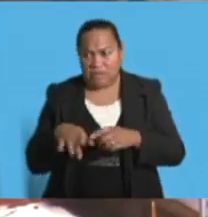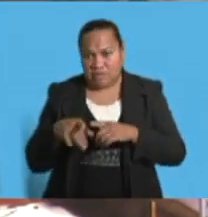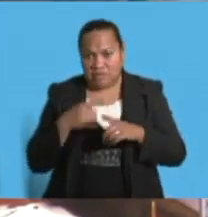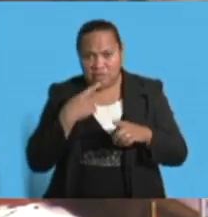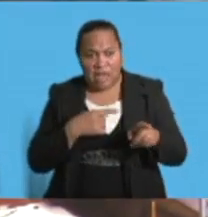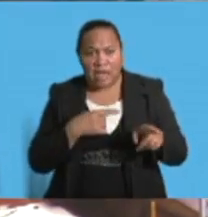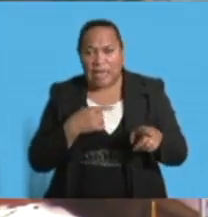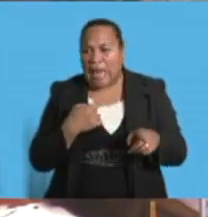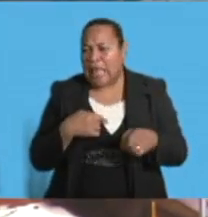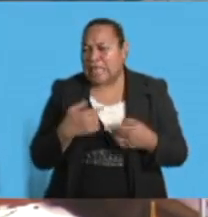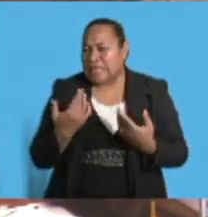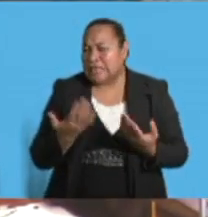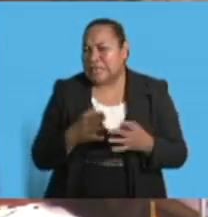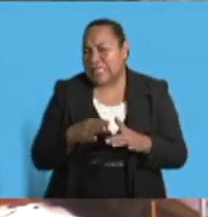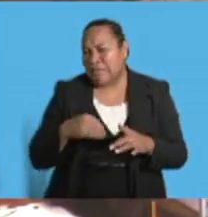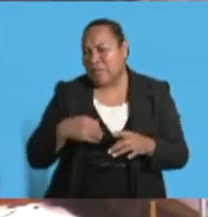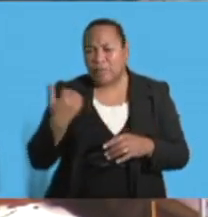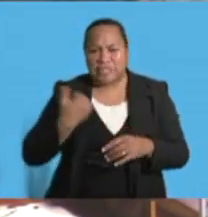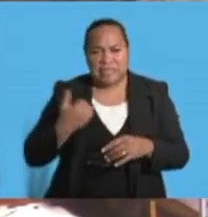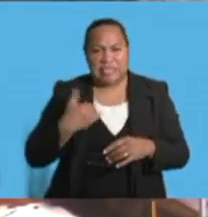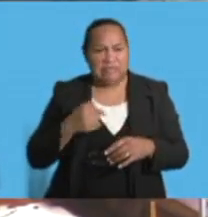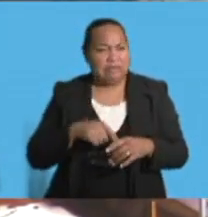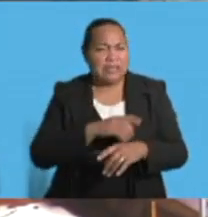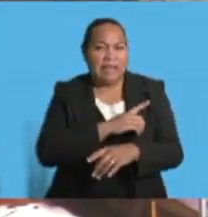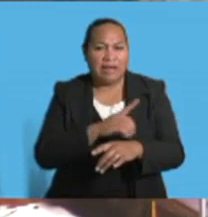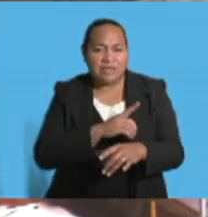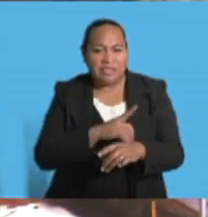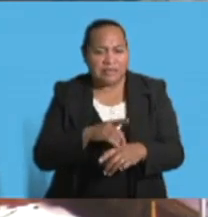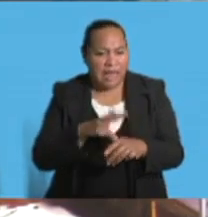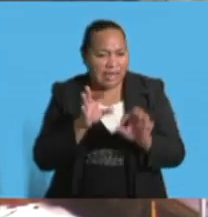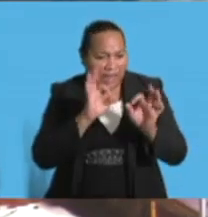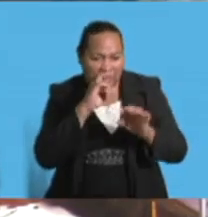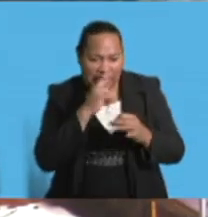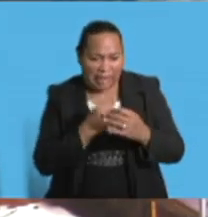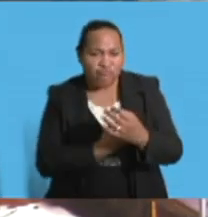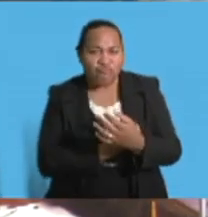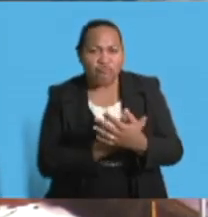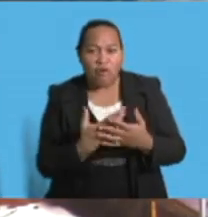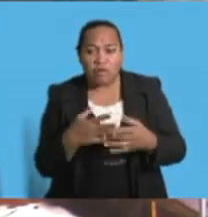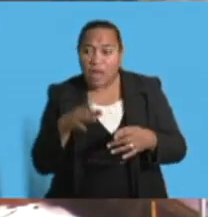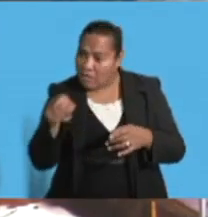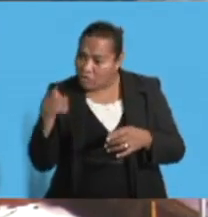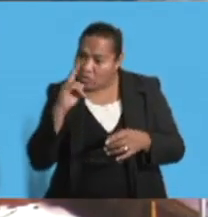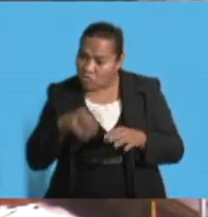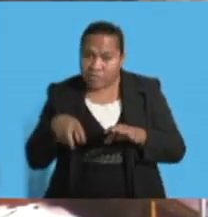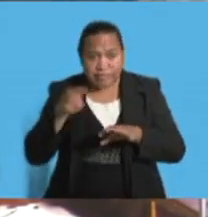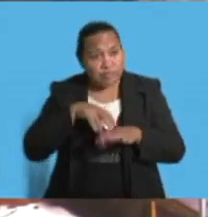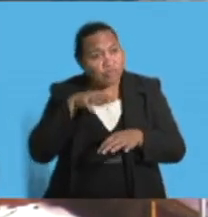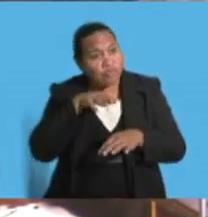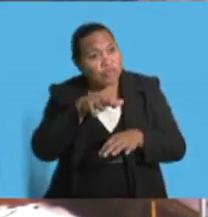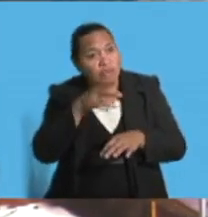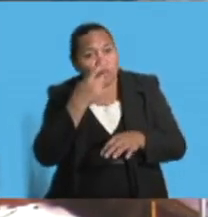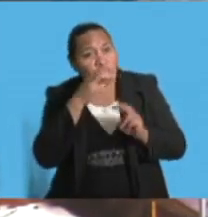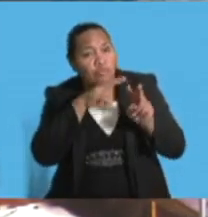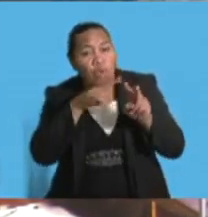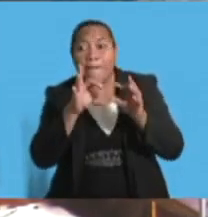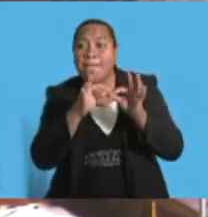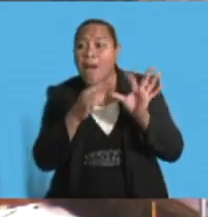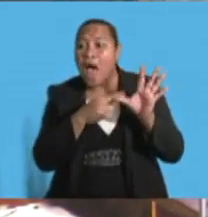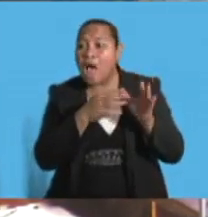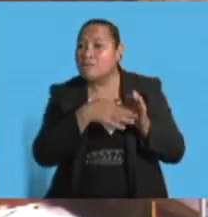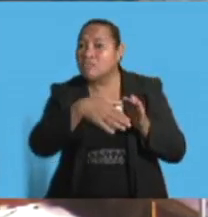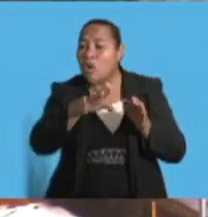in a desert where nothing grows and nothing happens. One just needs to travel along the Queen's Road from Ba to Suva and they will